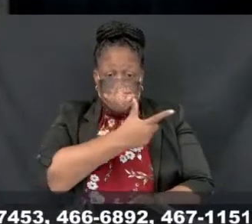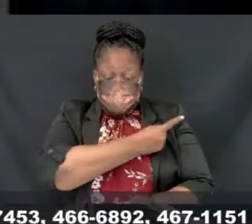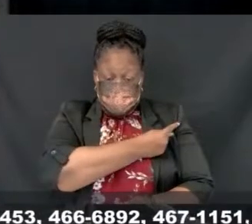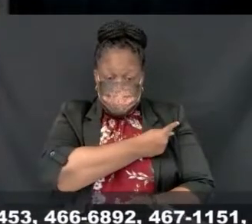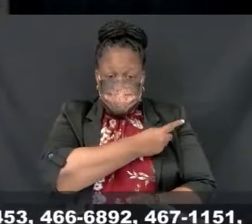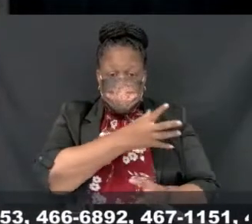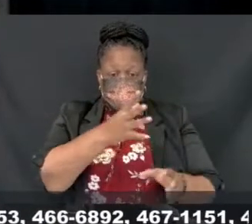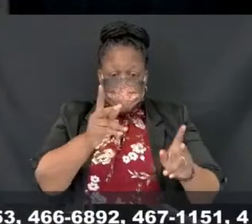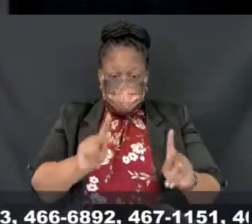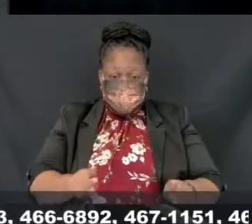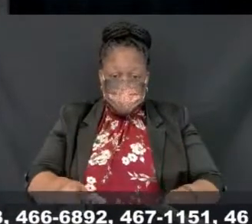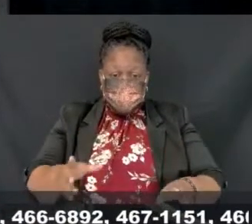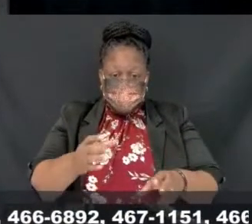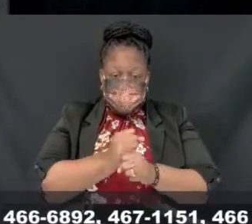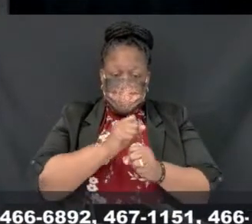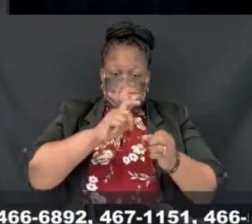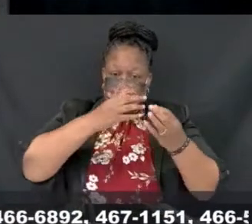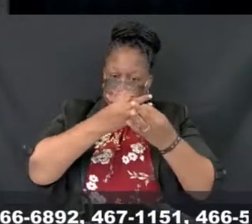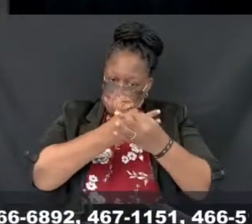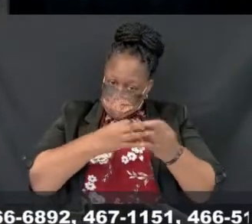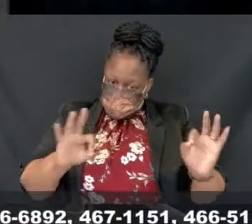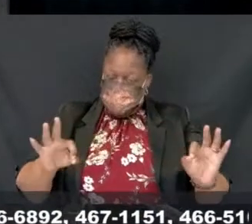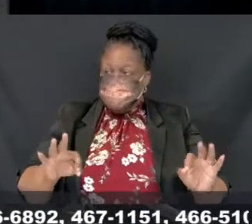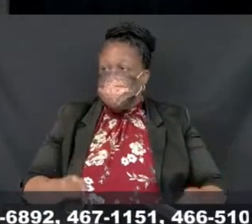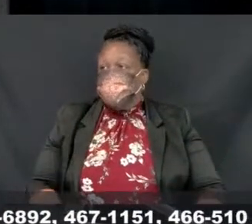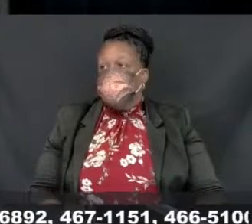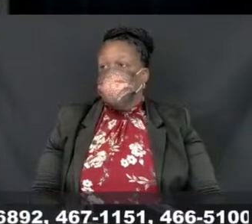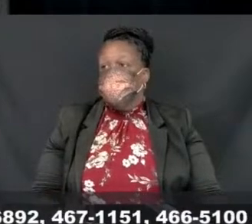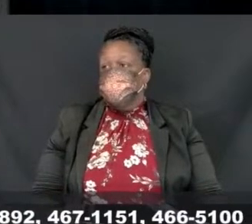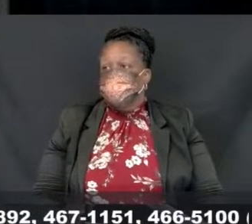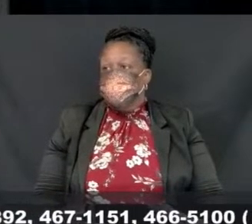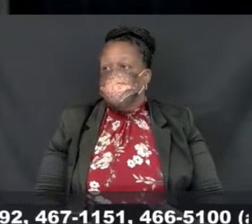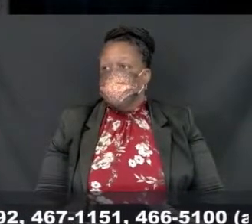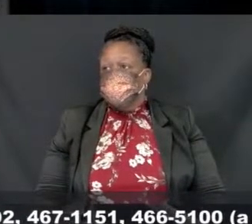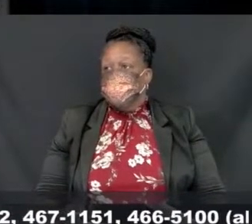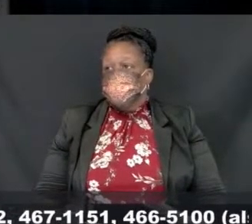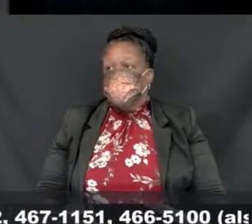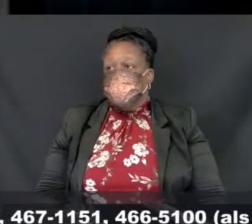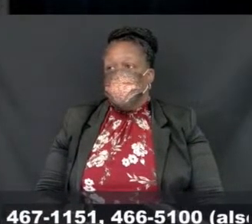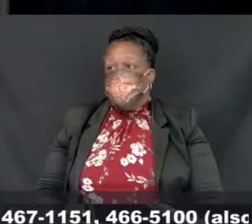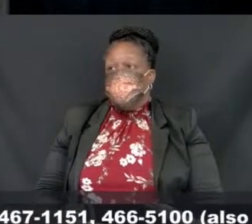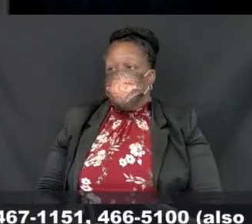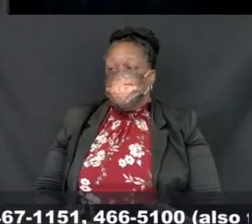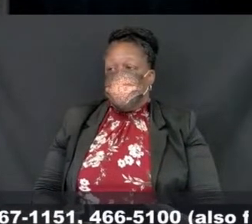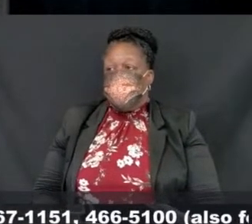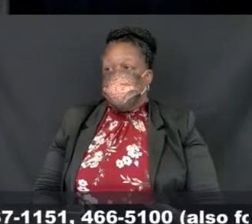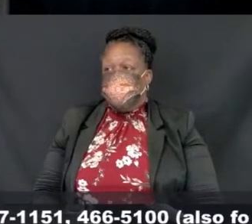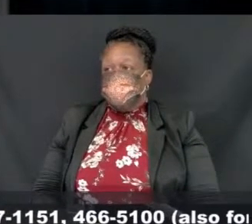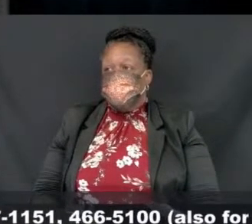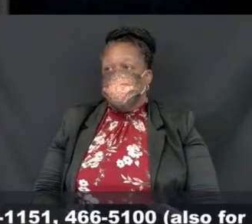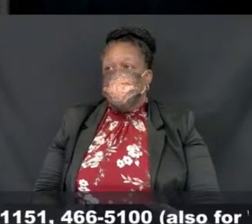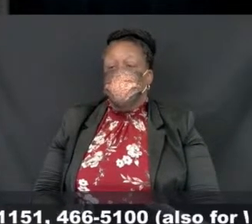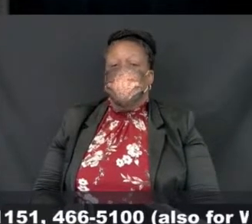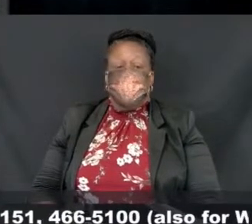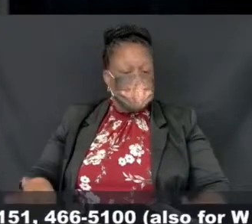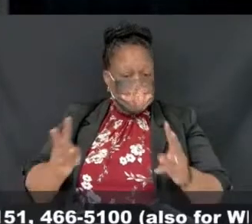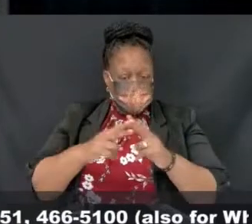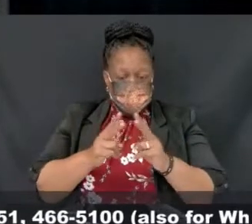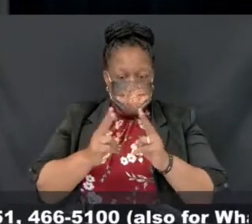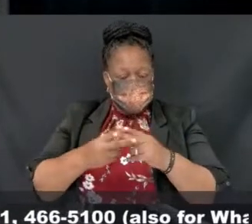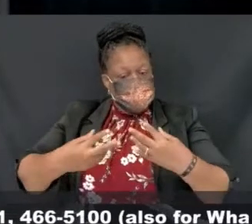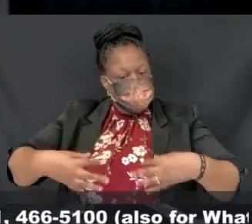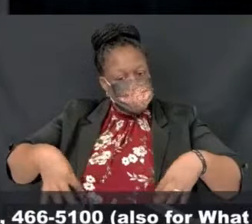go forward. And as I said in my presentation, the vaccine is critically important for us to go forward. So